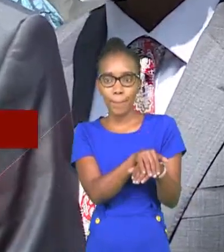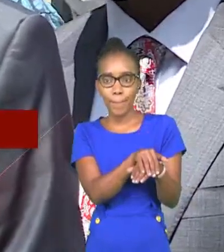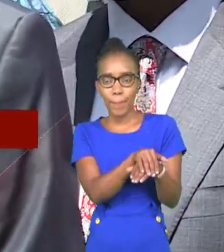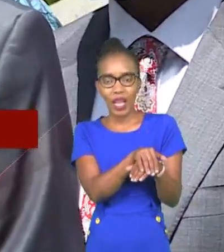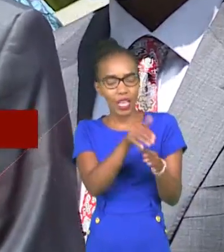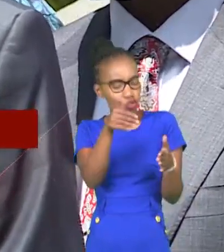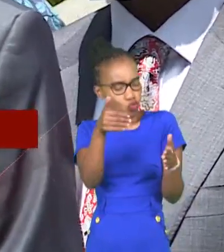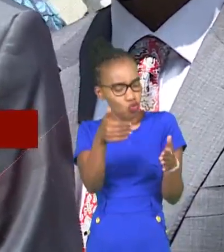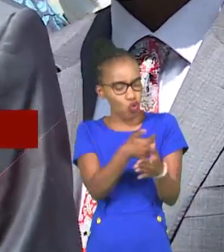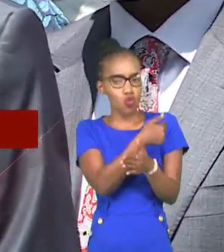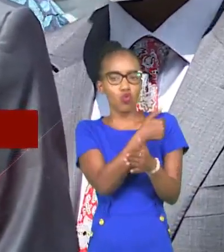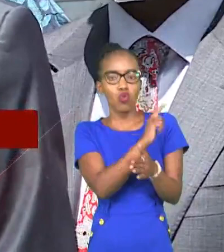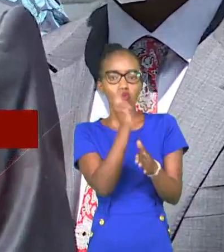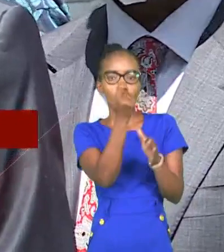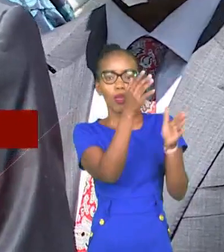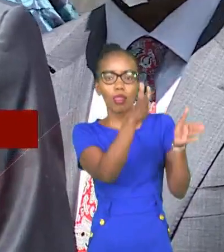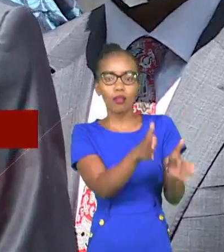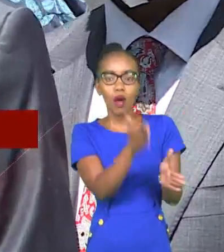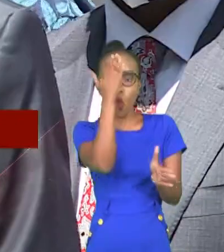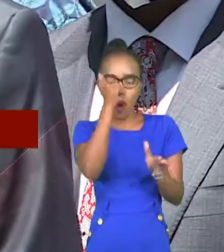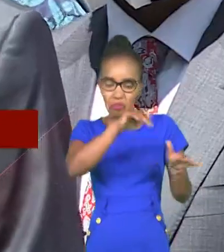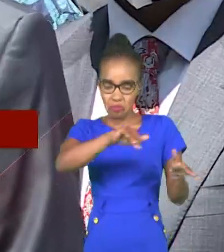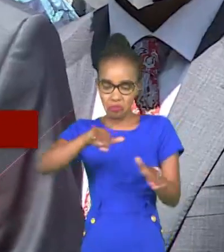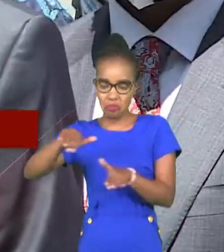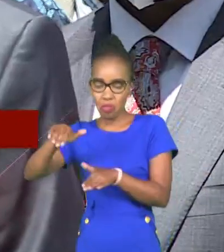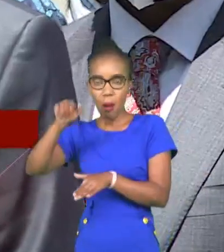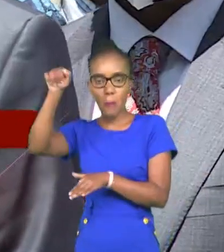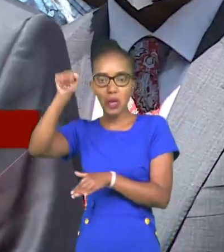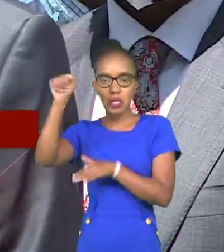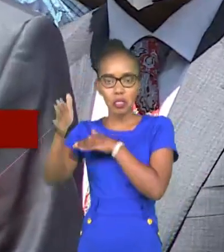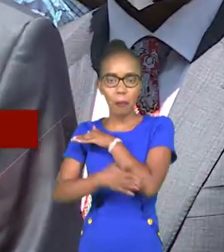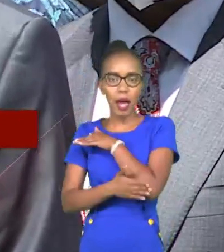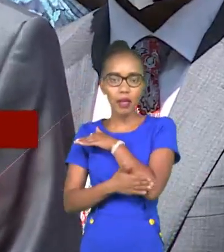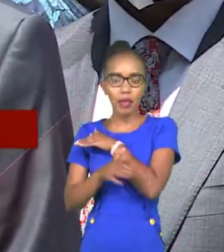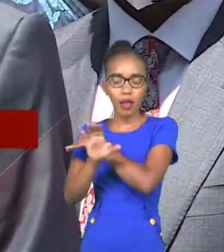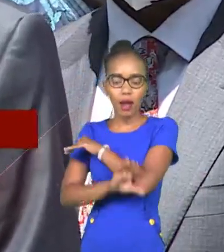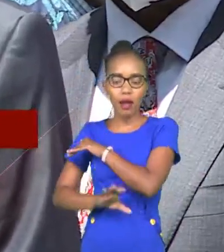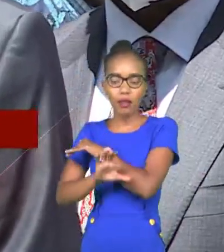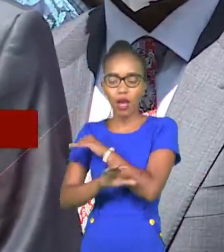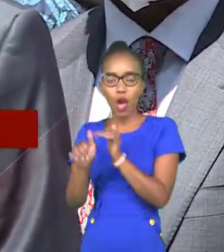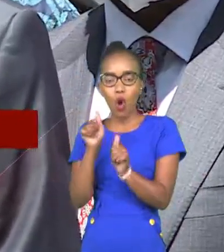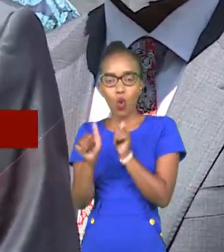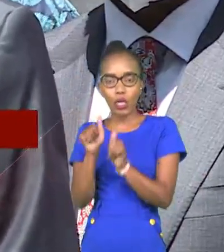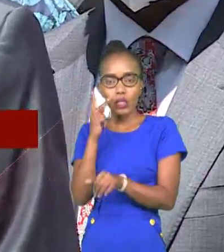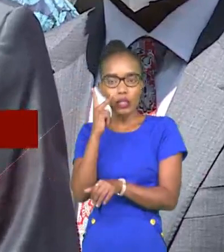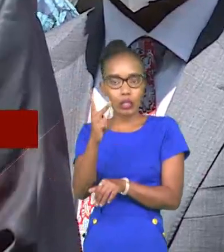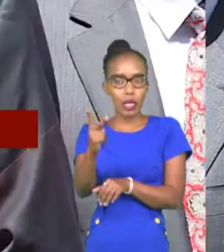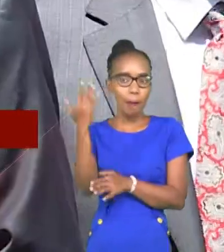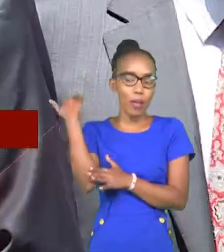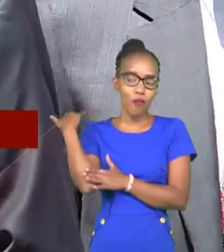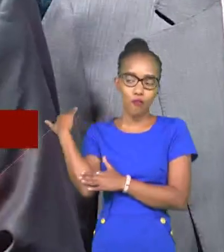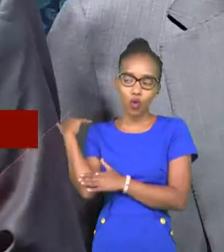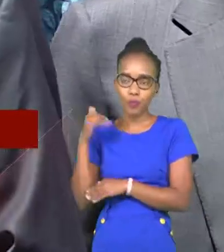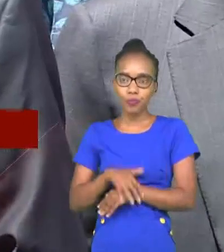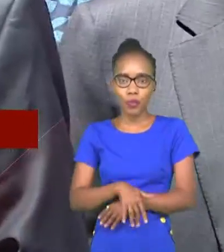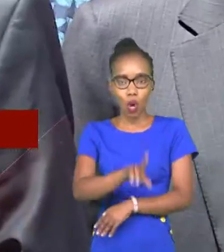air from the toxic and divisive politics this country has witnessed in the recent past. The